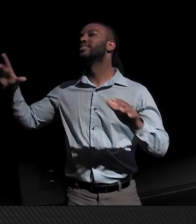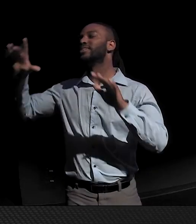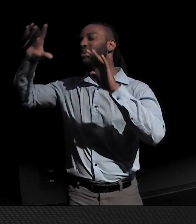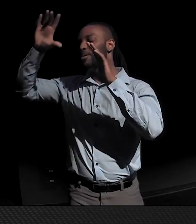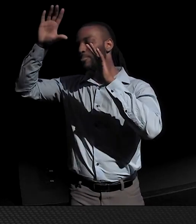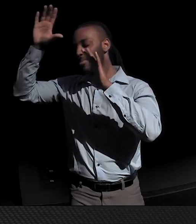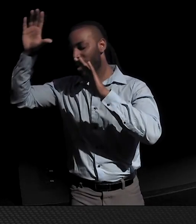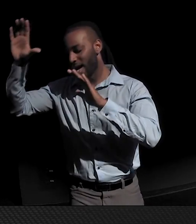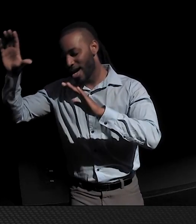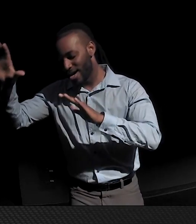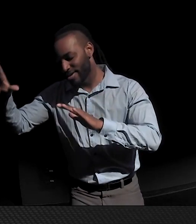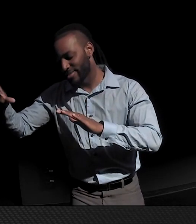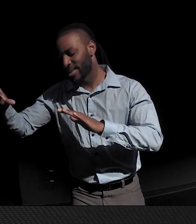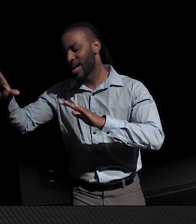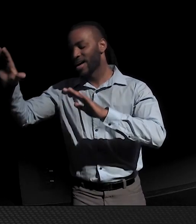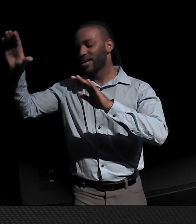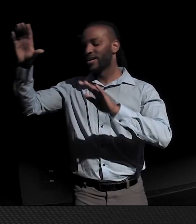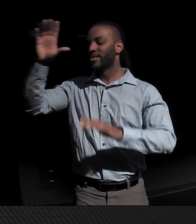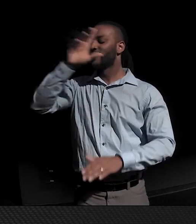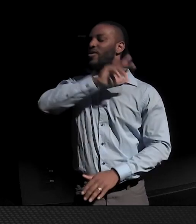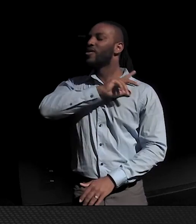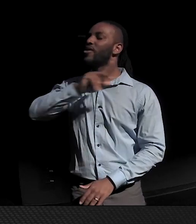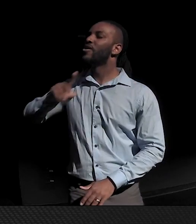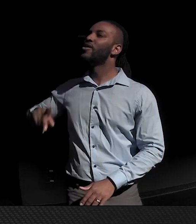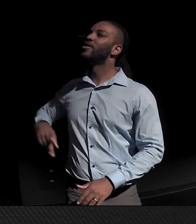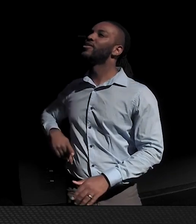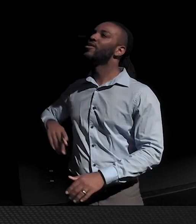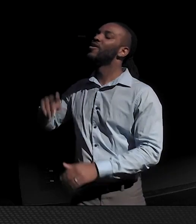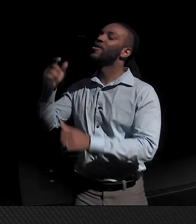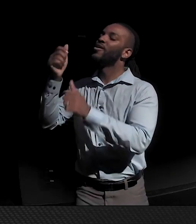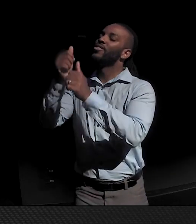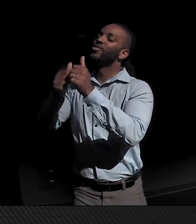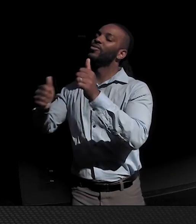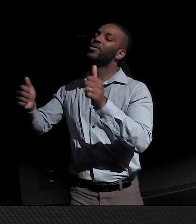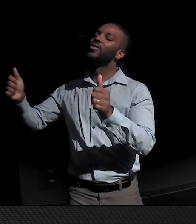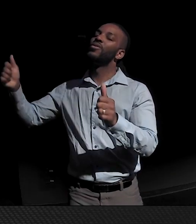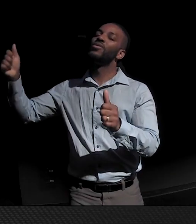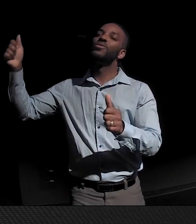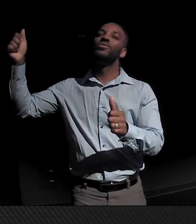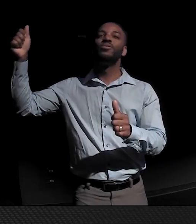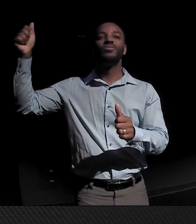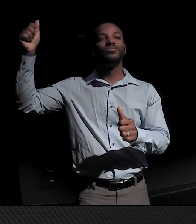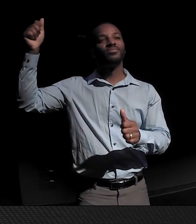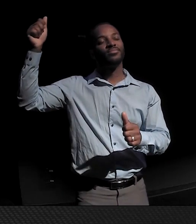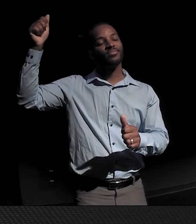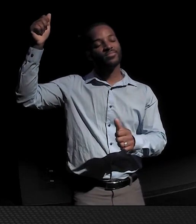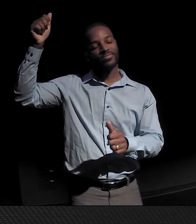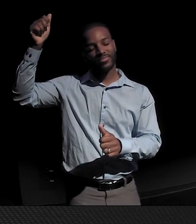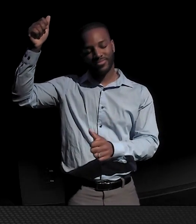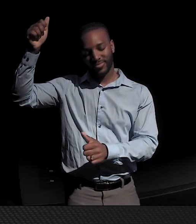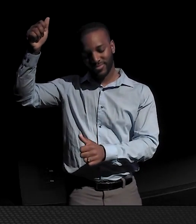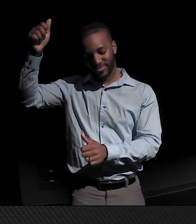angels bow before your